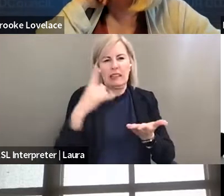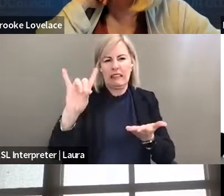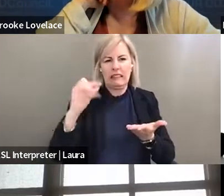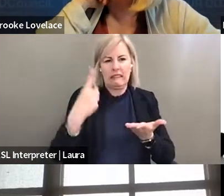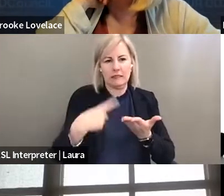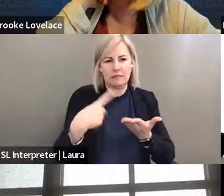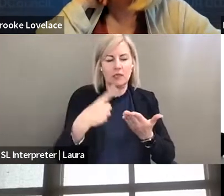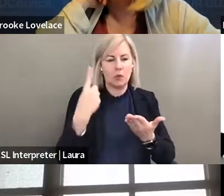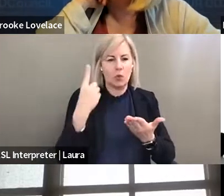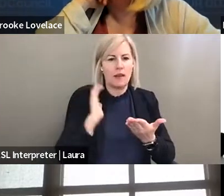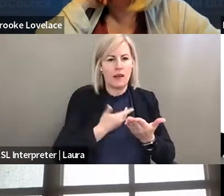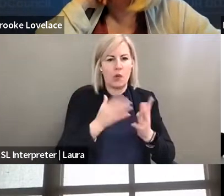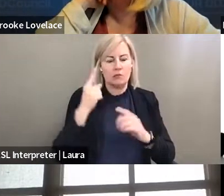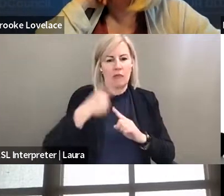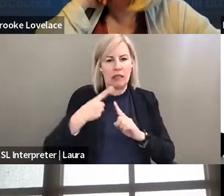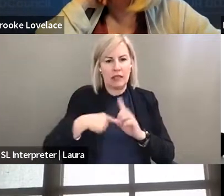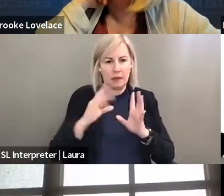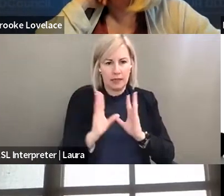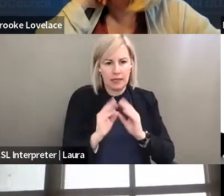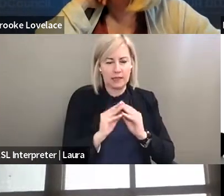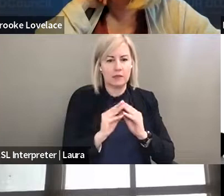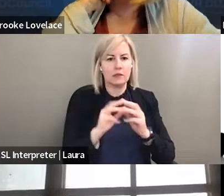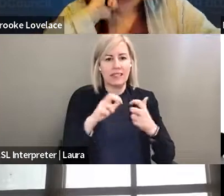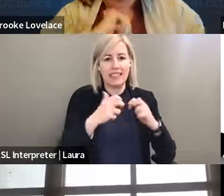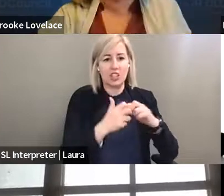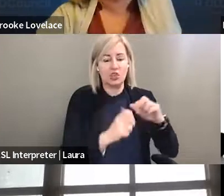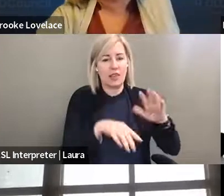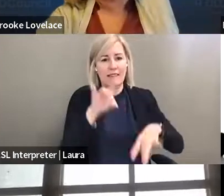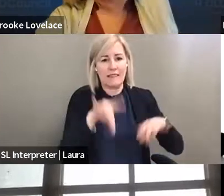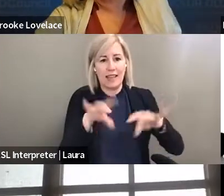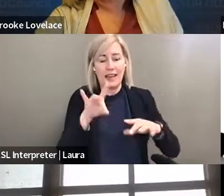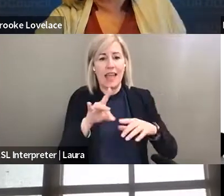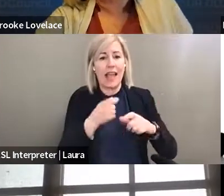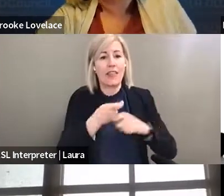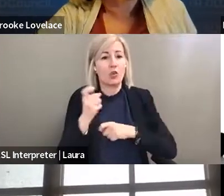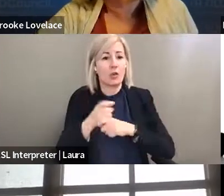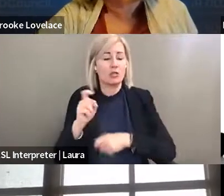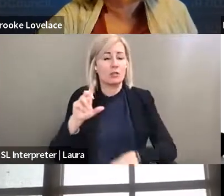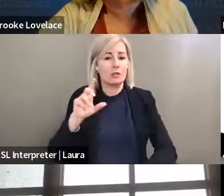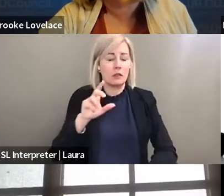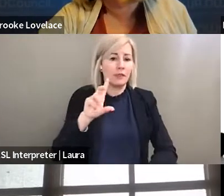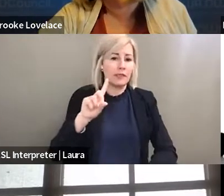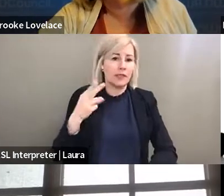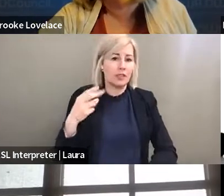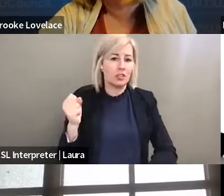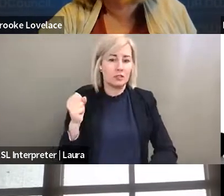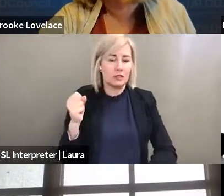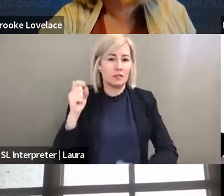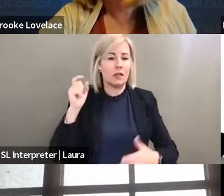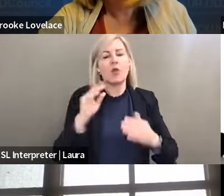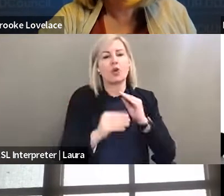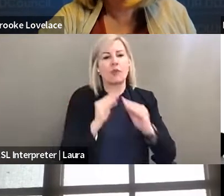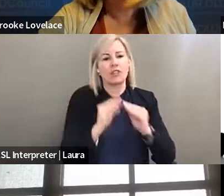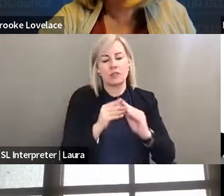our capital chats with the issues that they found and the corrections that the Department of Human Services ultimately needed to